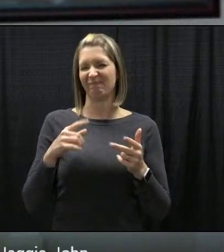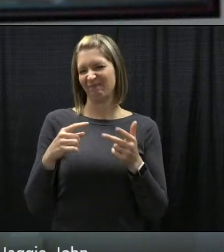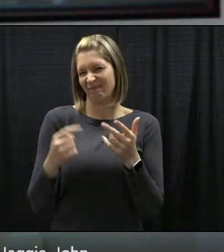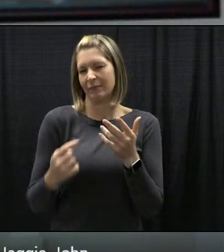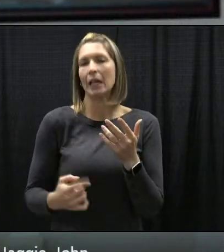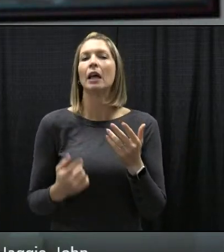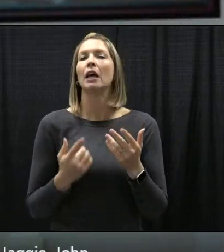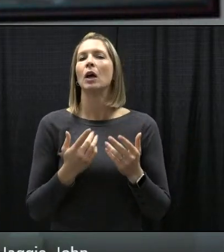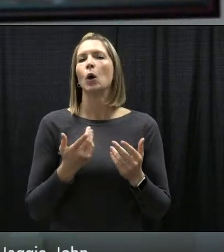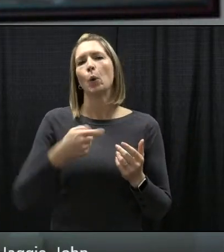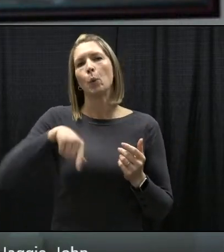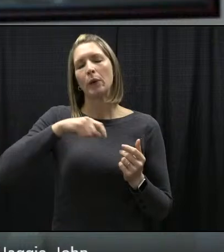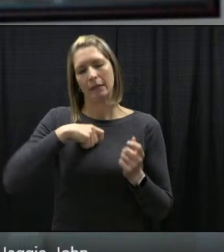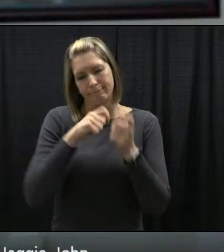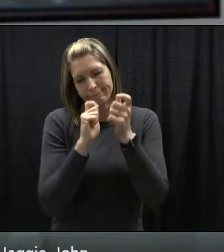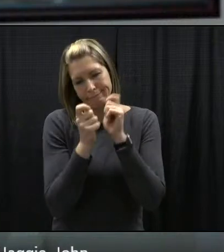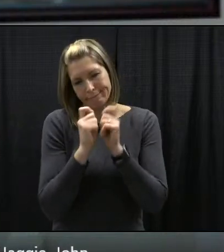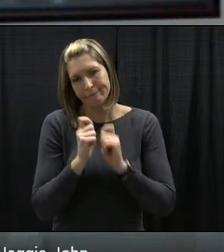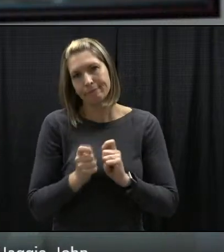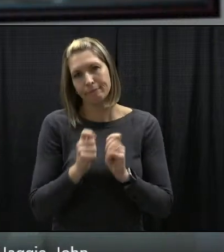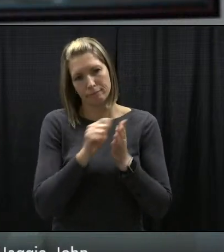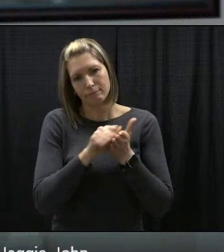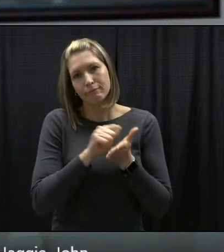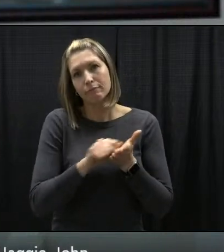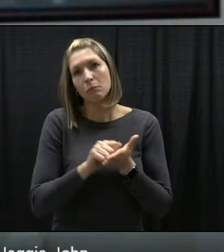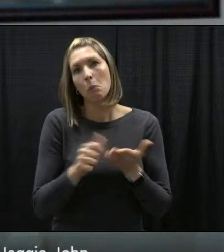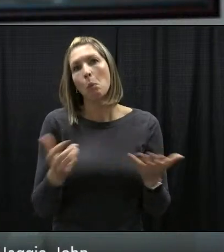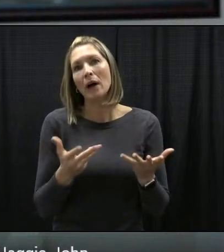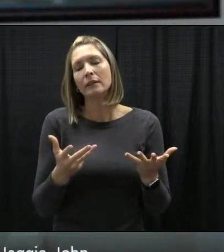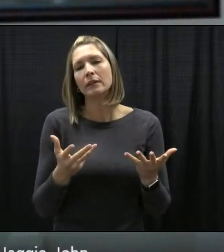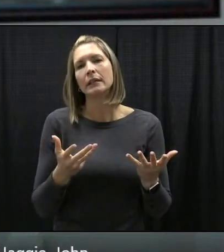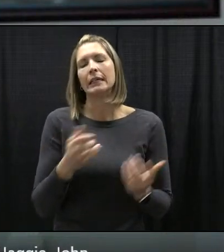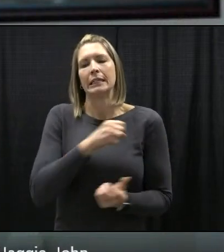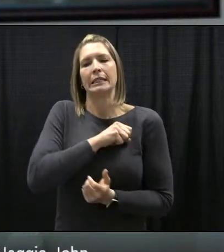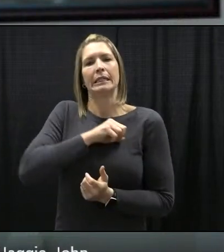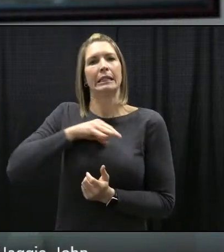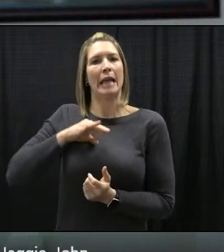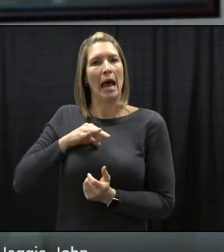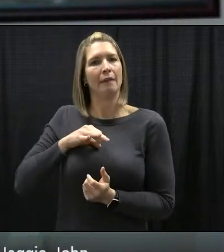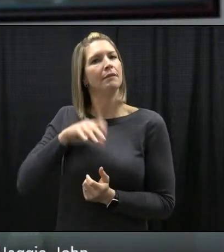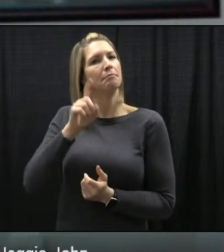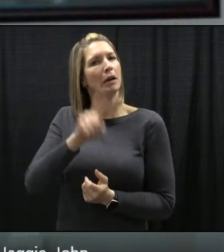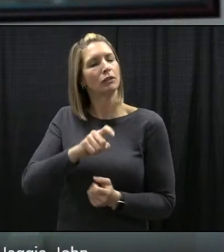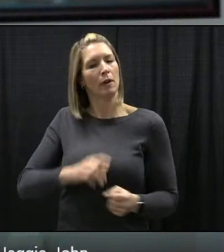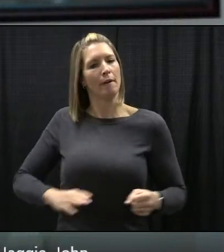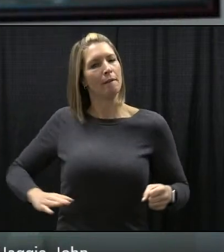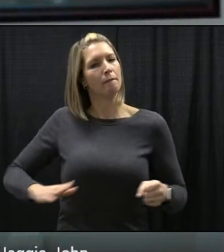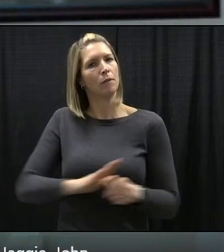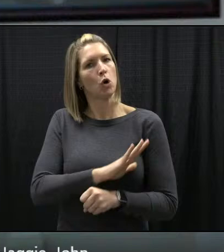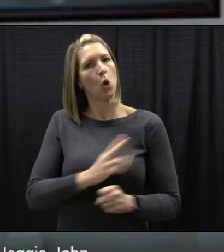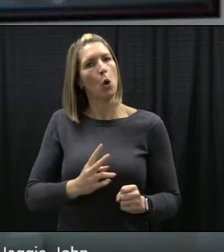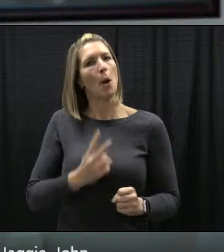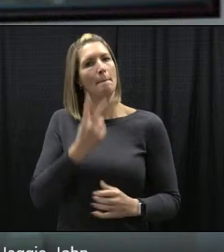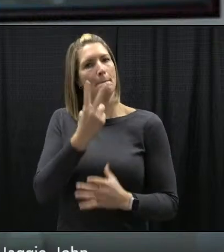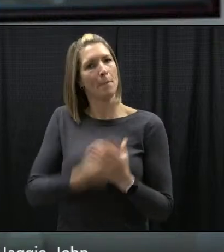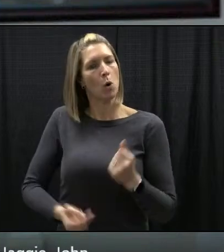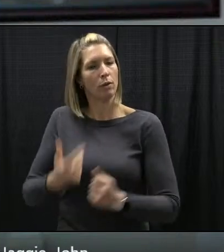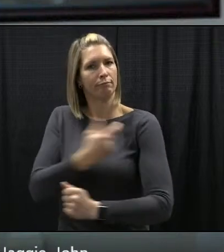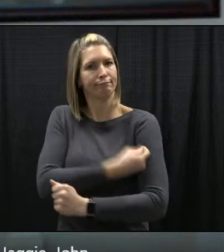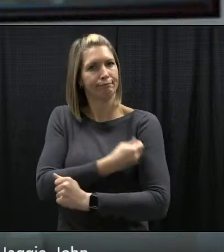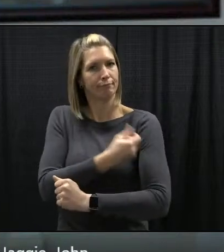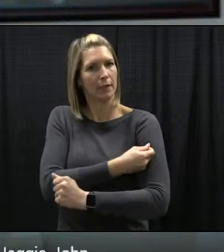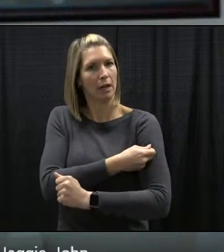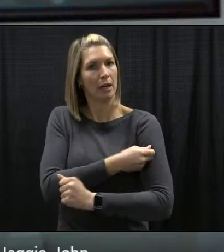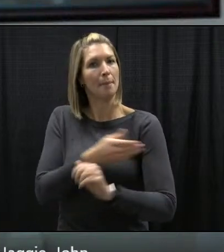their staff be fully vaccinated by the 17th of December of this year.